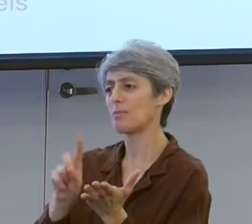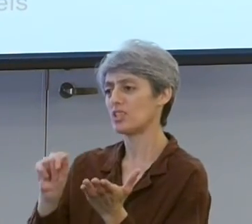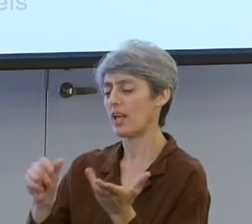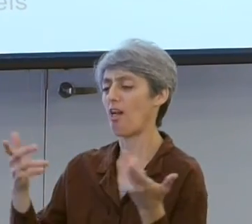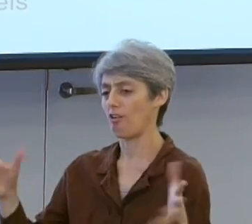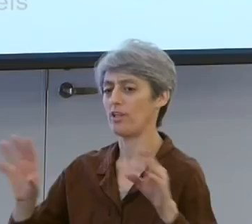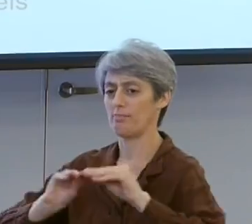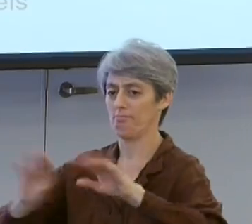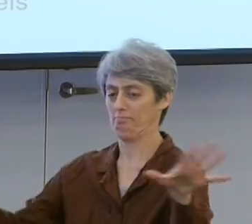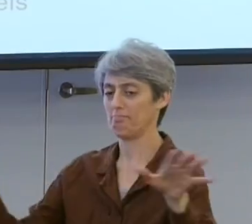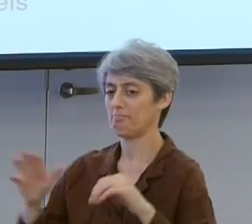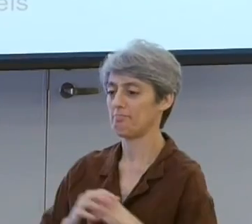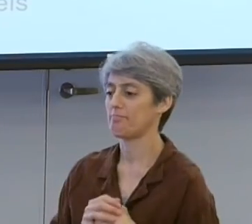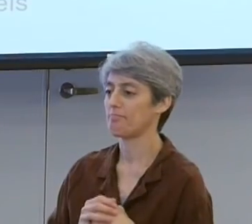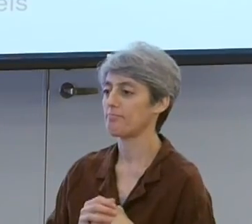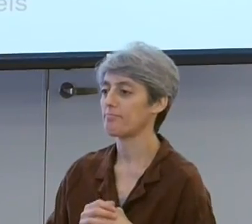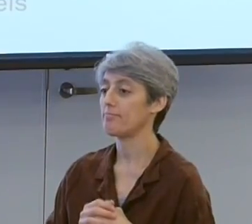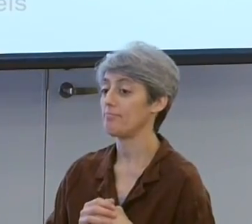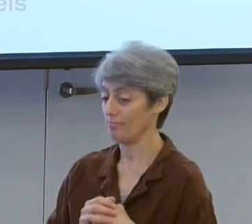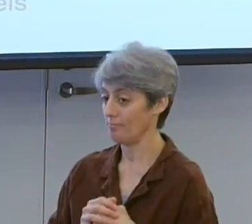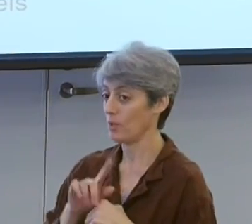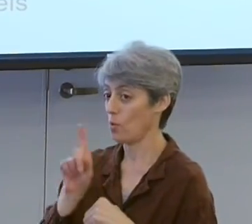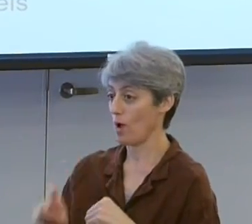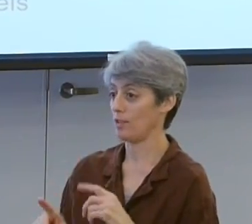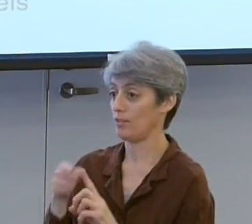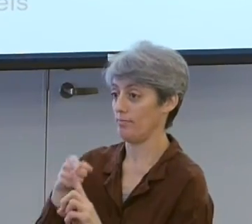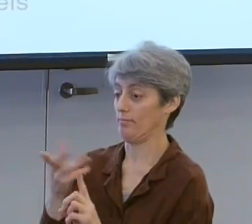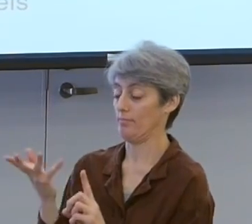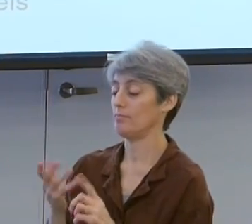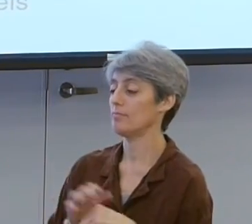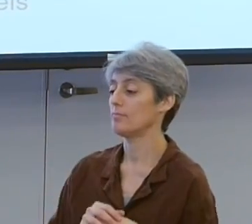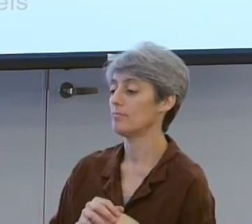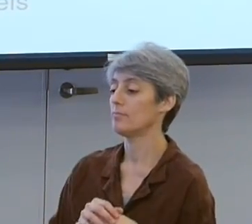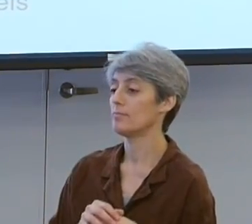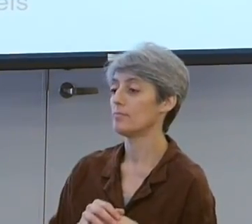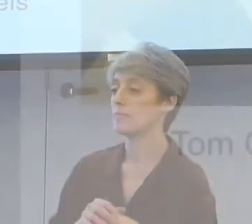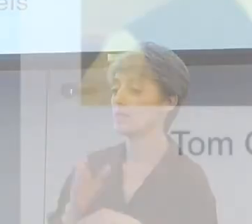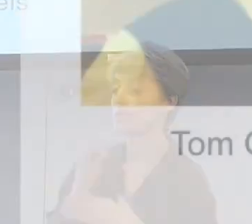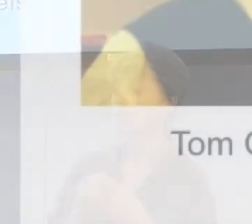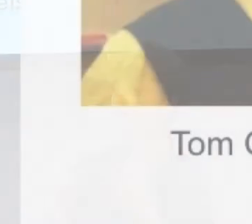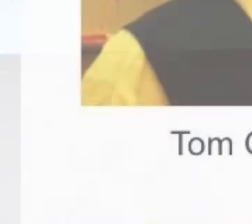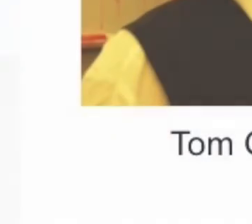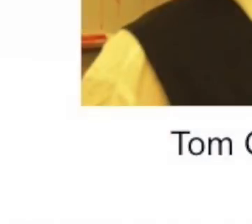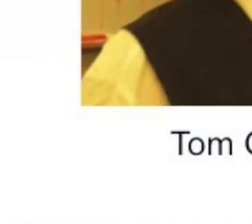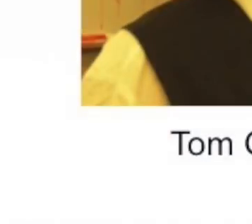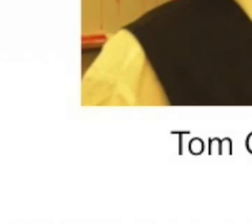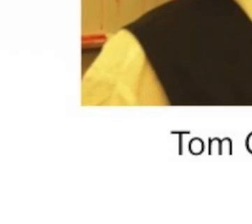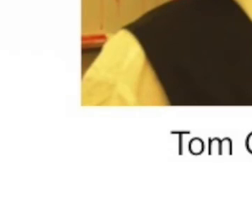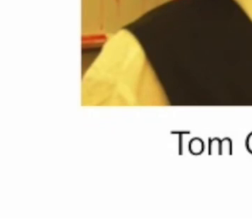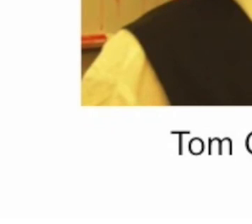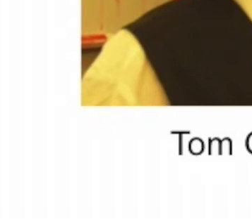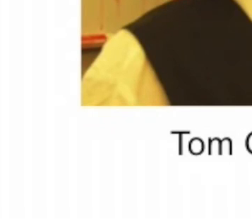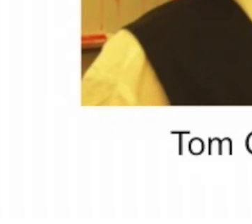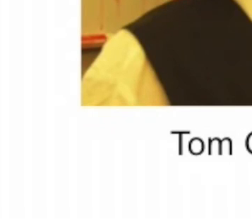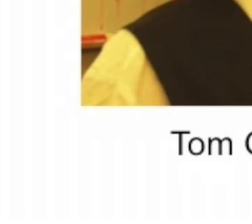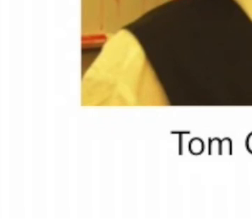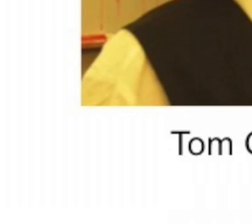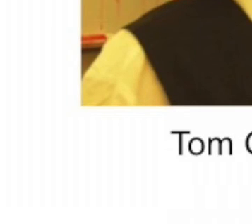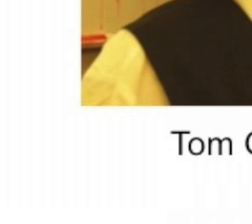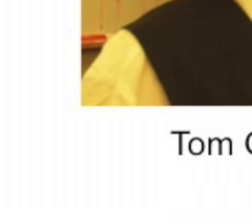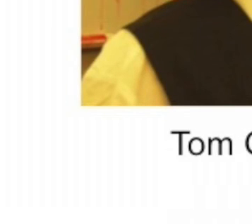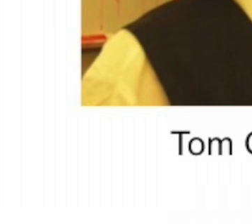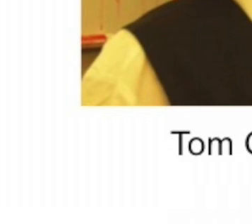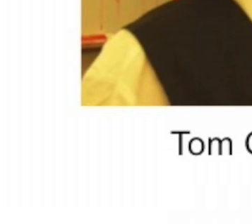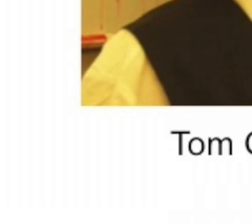for. The question is, on average, are words with higher F0 vowels in their stressed